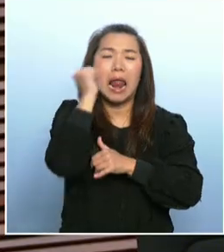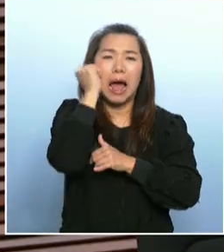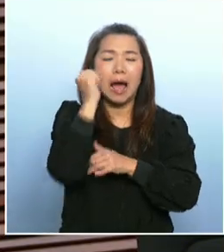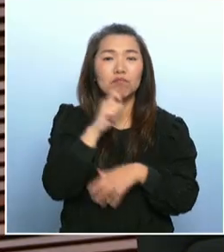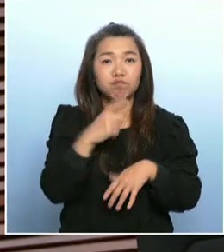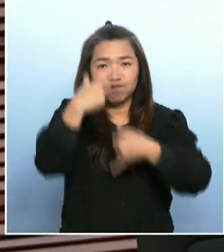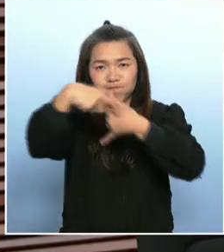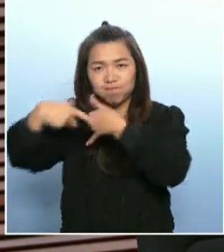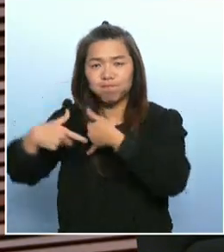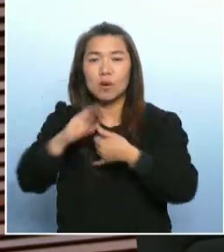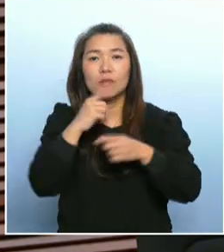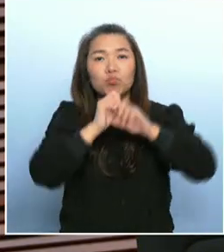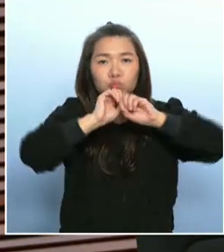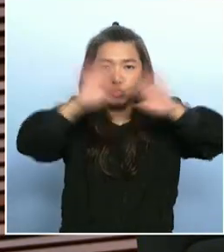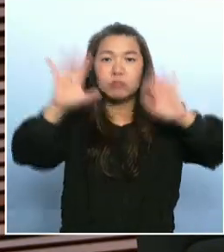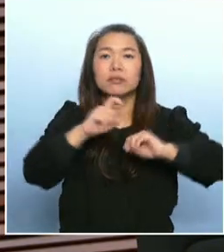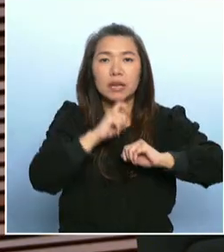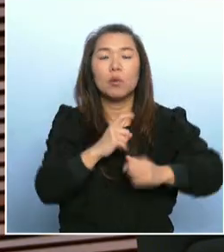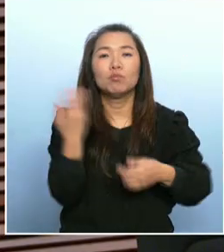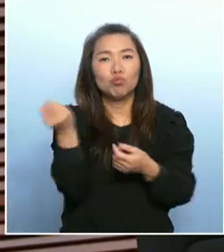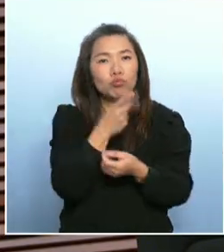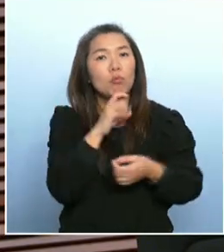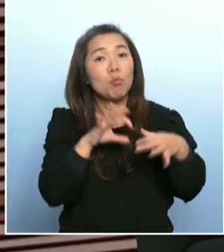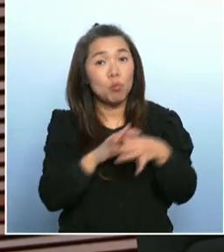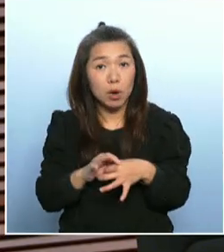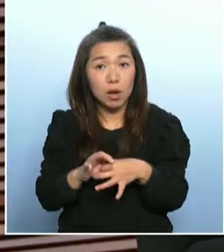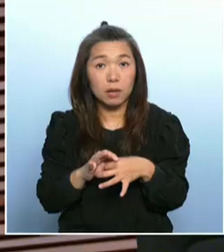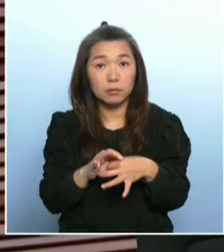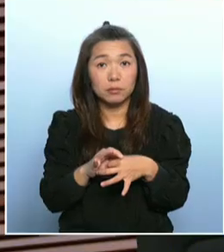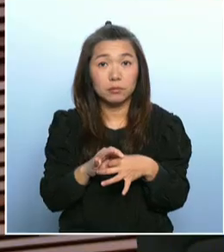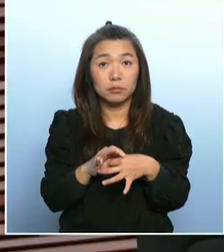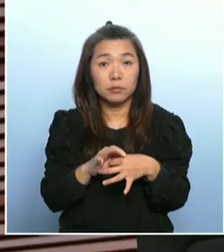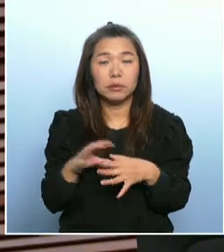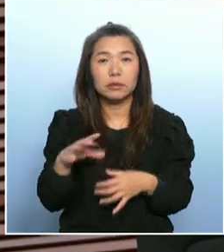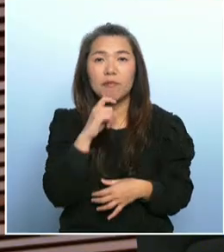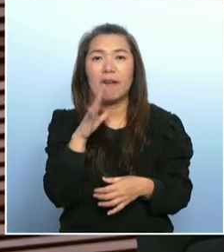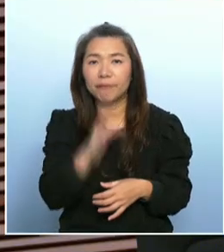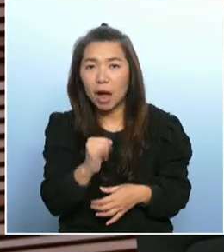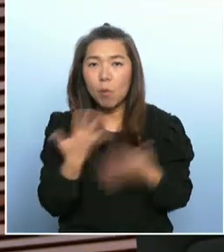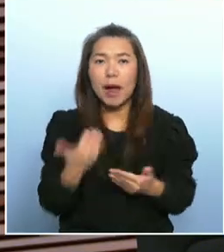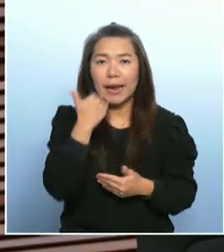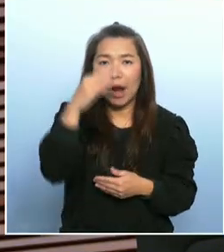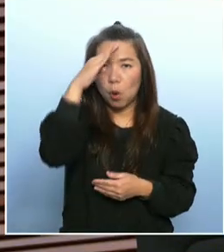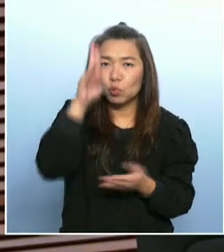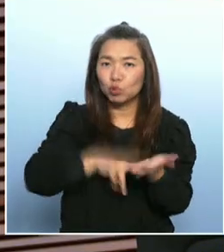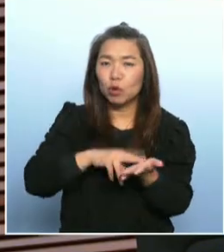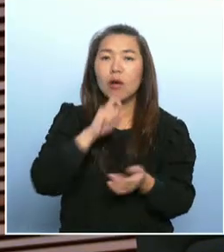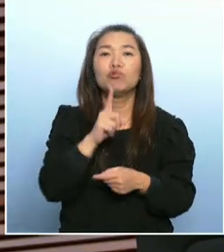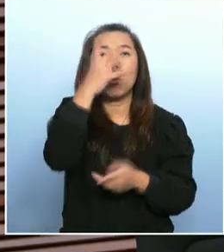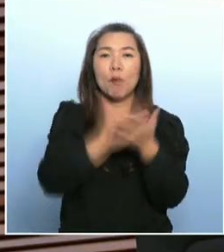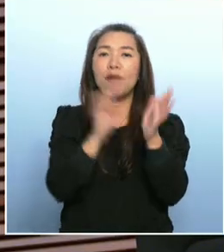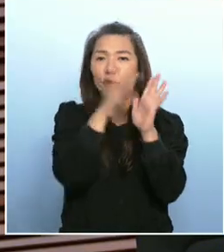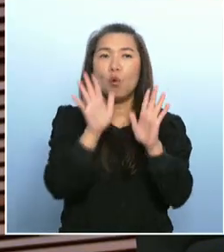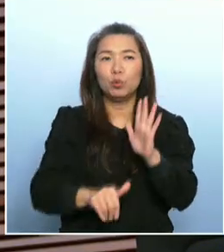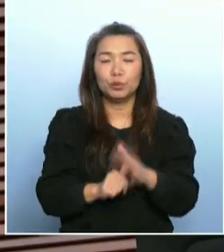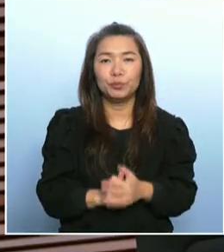not sure which case the member is referring to. We do have a notification mechanism. After the meeting,